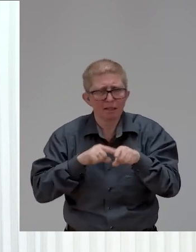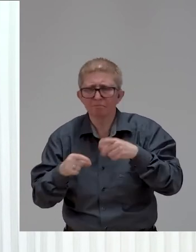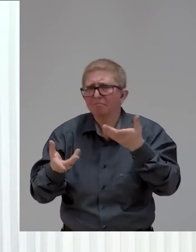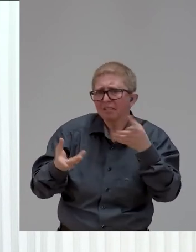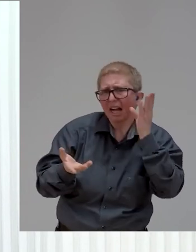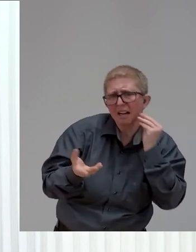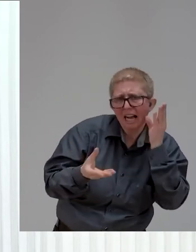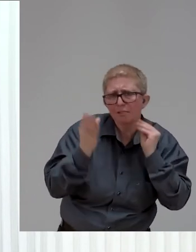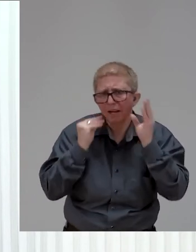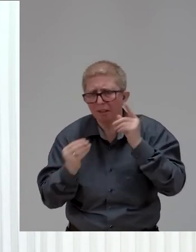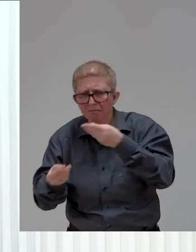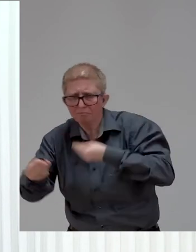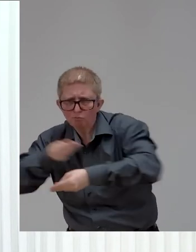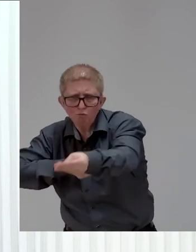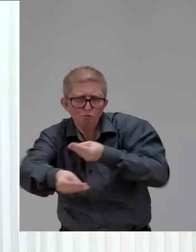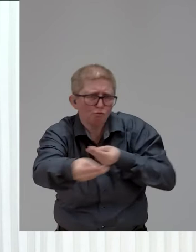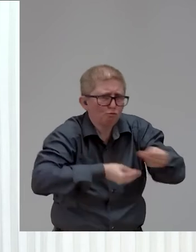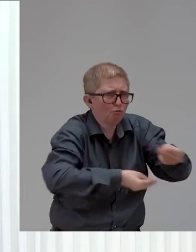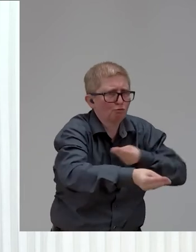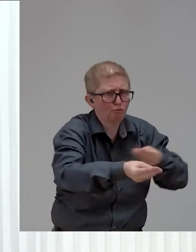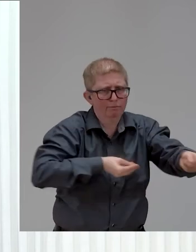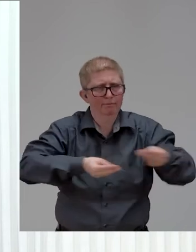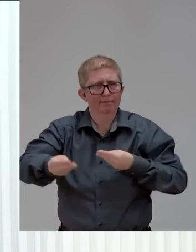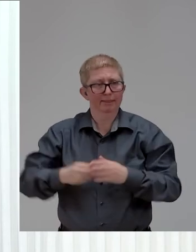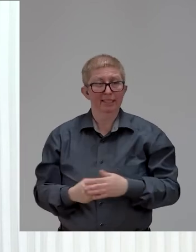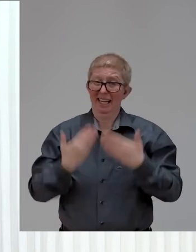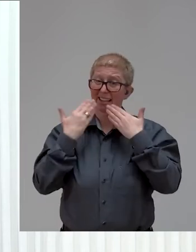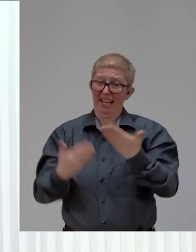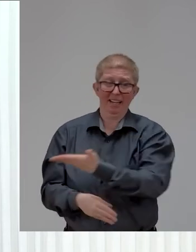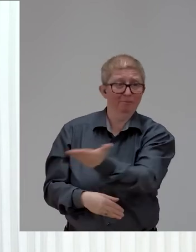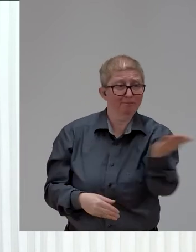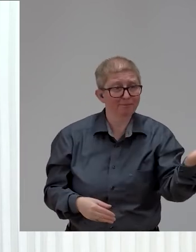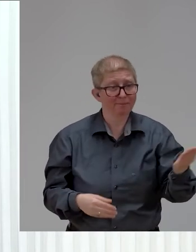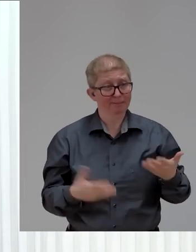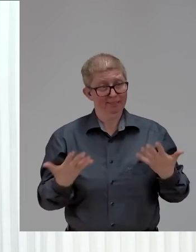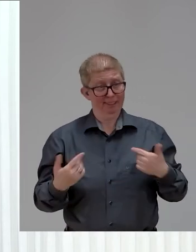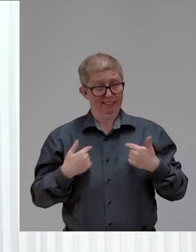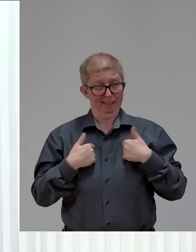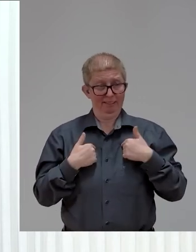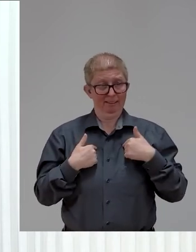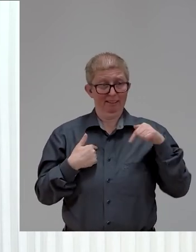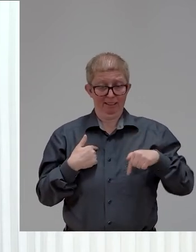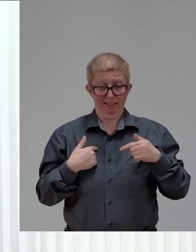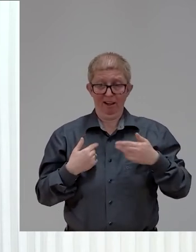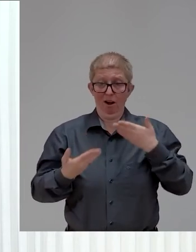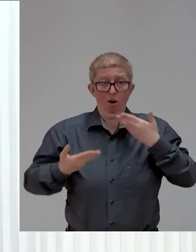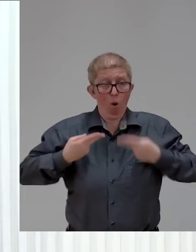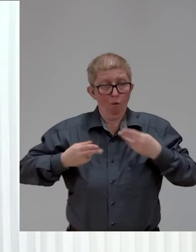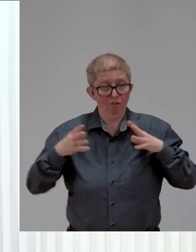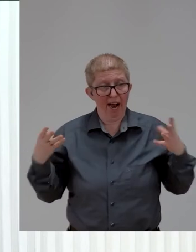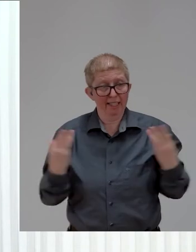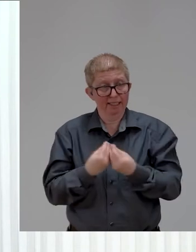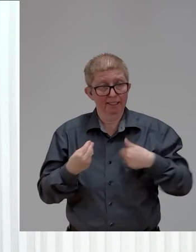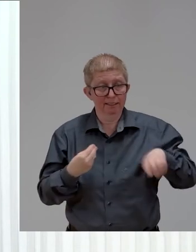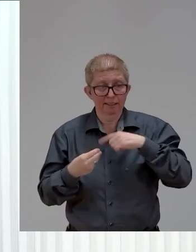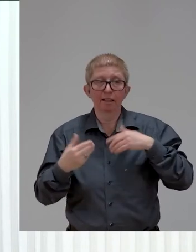you, our own conference management took steps to make our events more accessible, including by stocking up